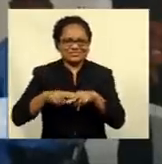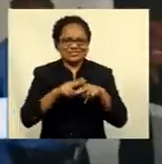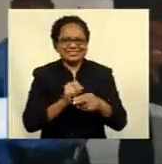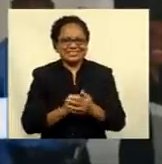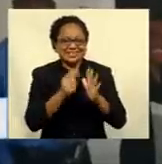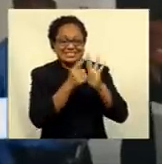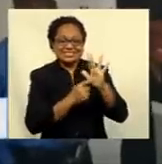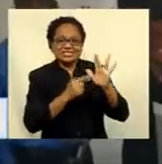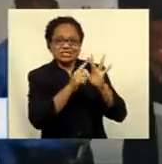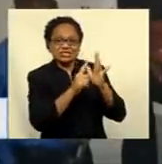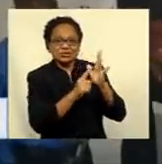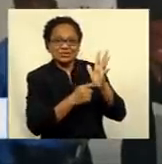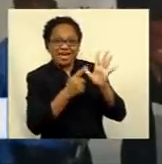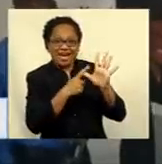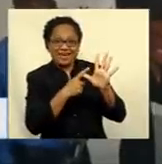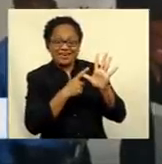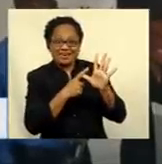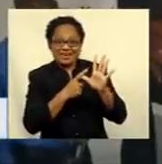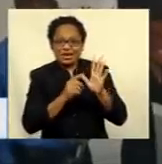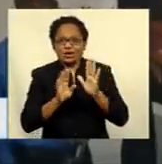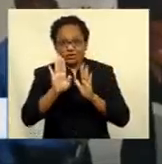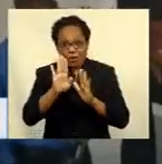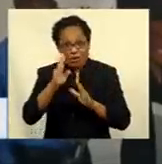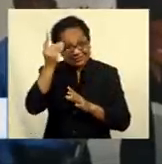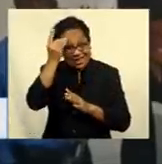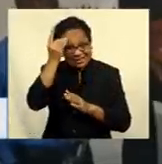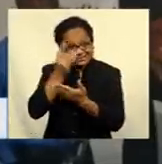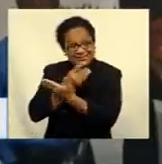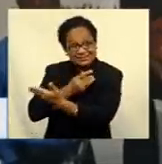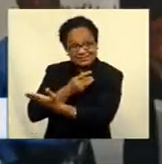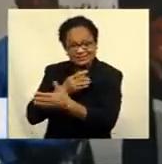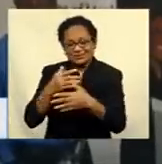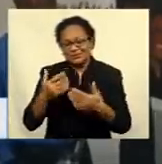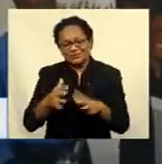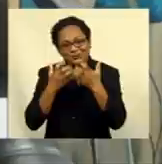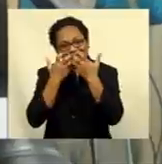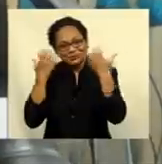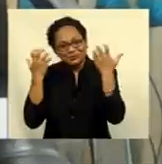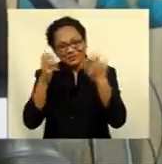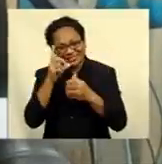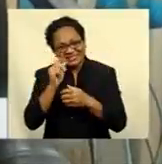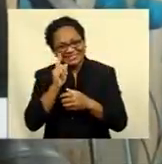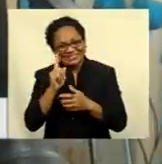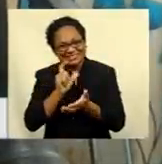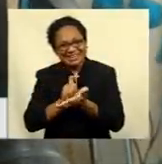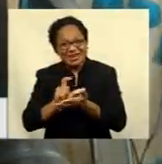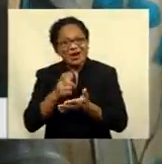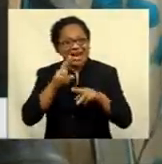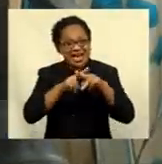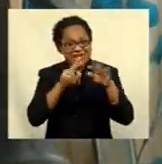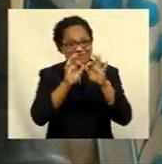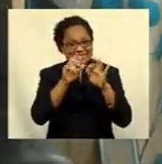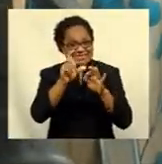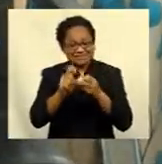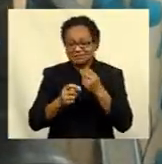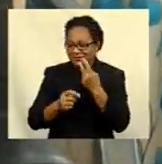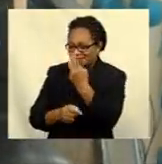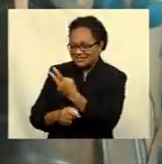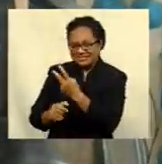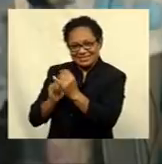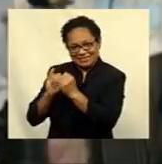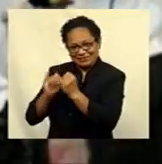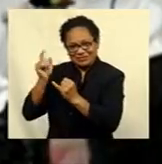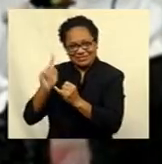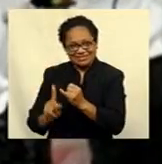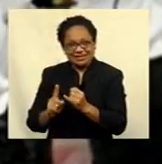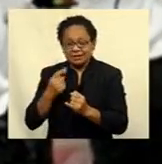Chuita Waningolo's father, Nemiya Waningolo, whose happiness was clearly visible when FBC News visited him today, says his phone